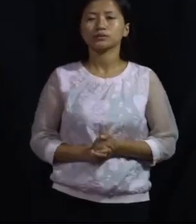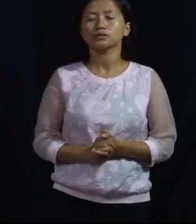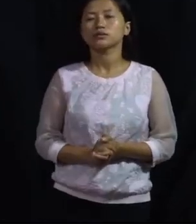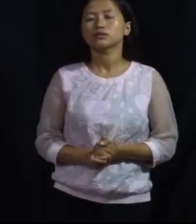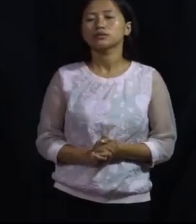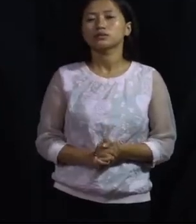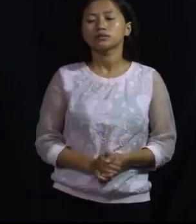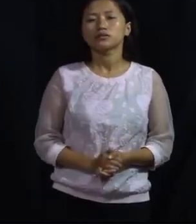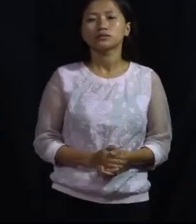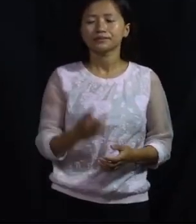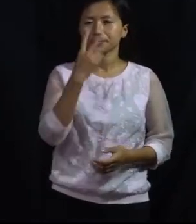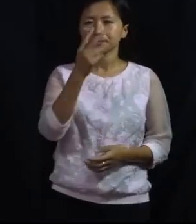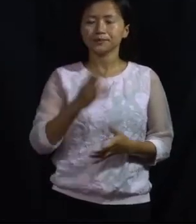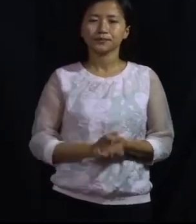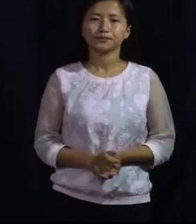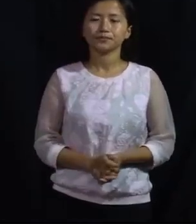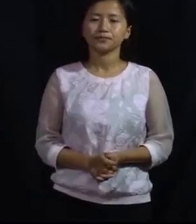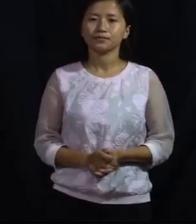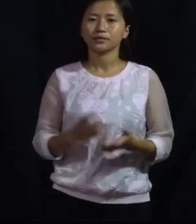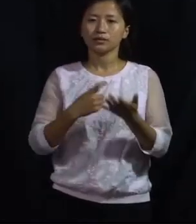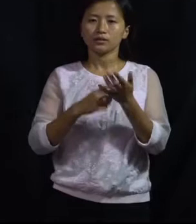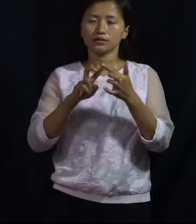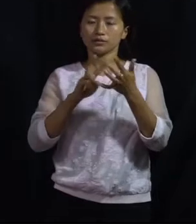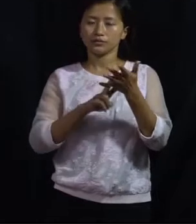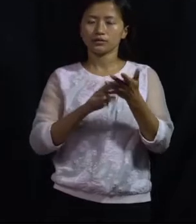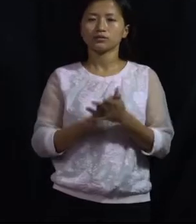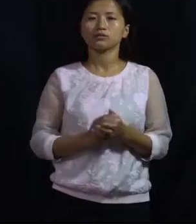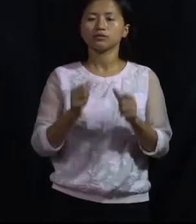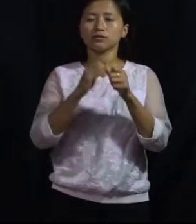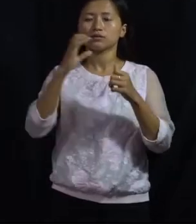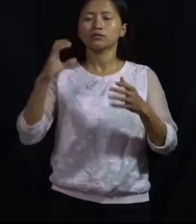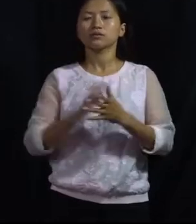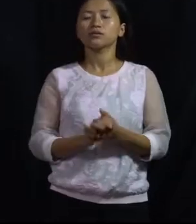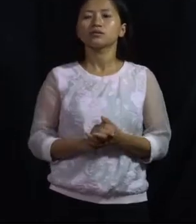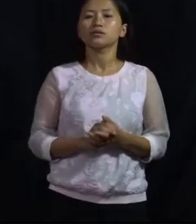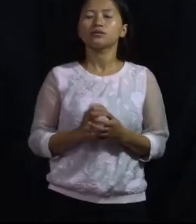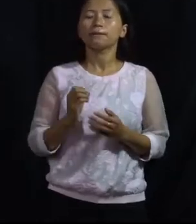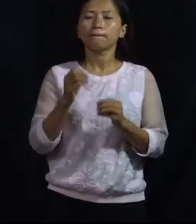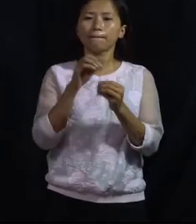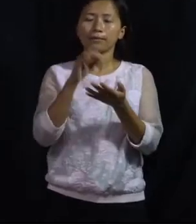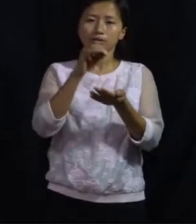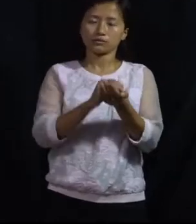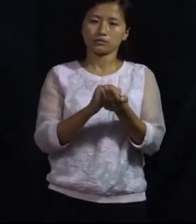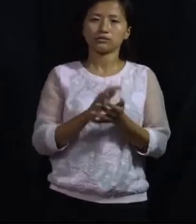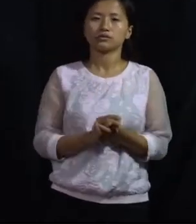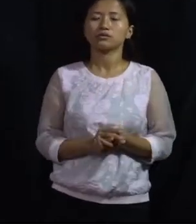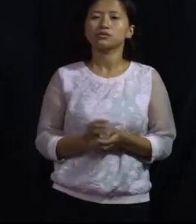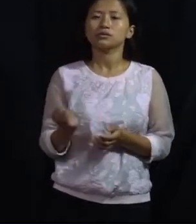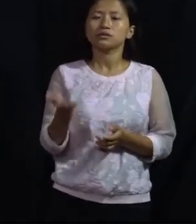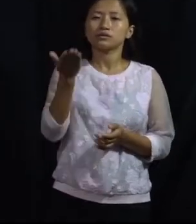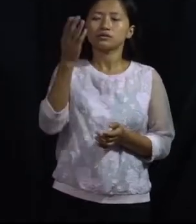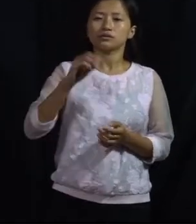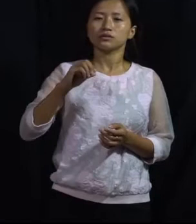firm. Let's see here. On the revaluation account, on the credit side you have by stock. Stock was increased